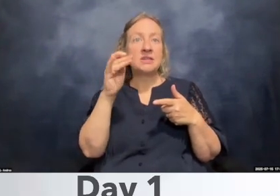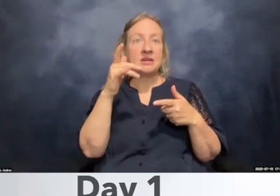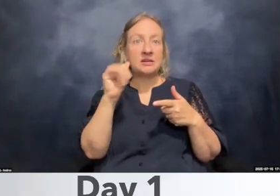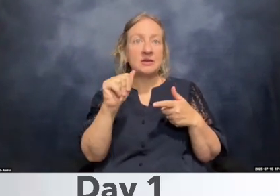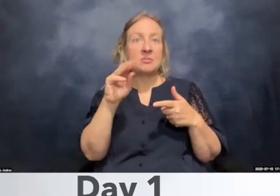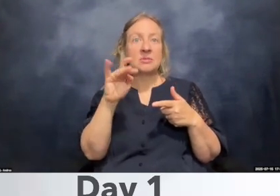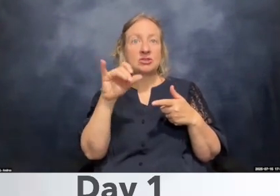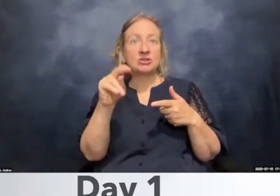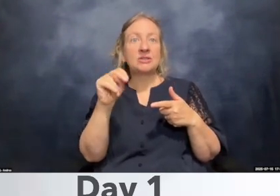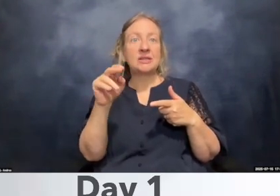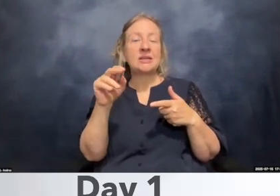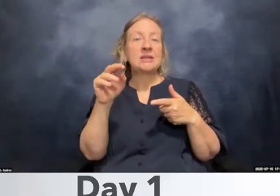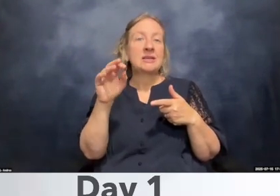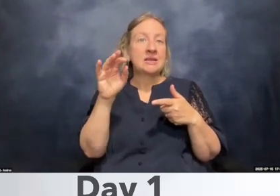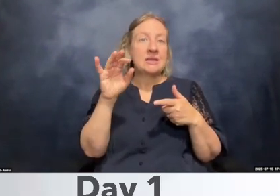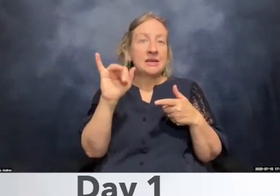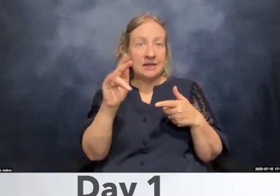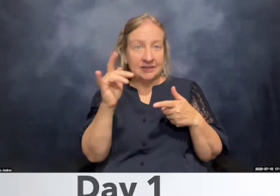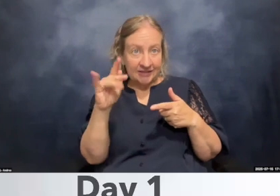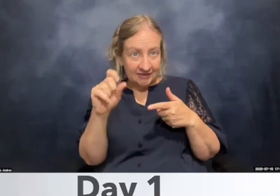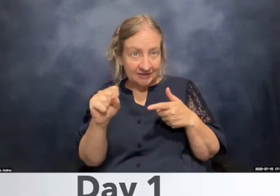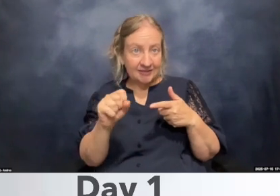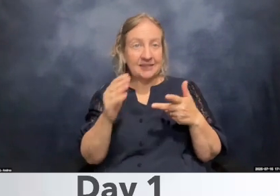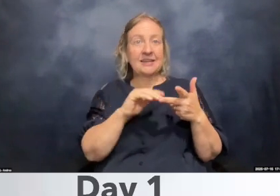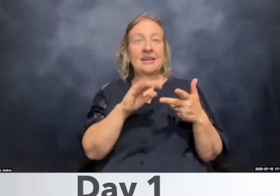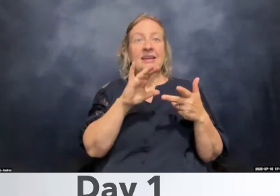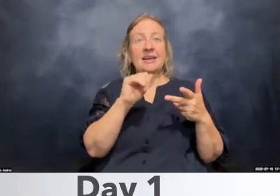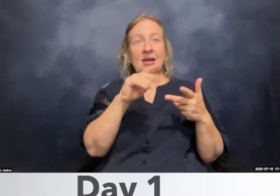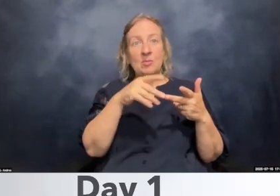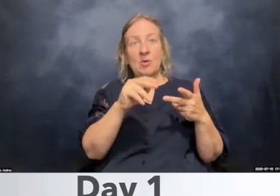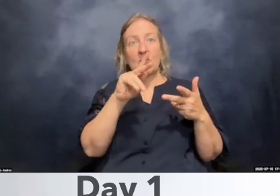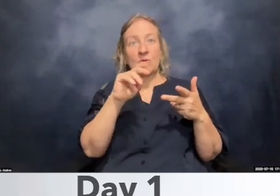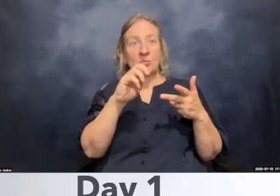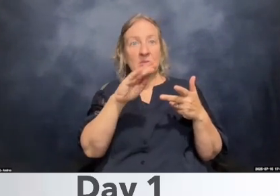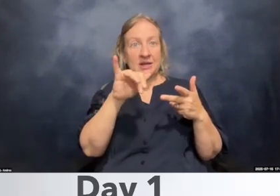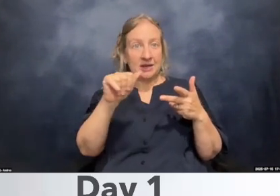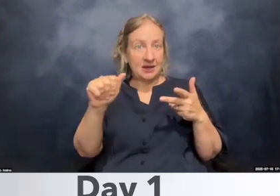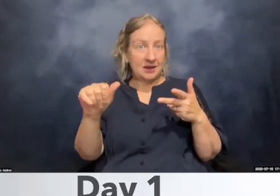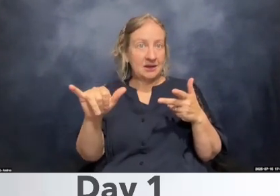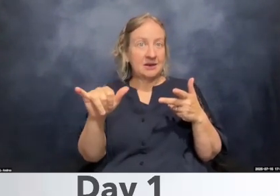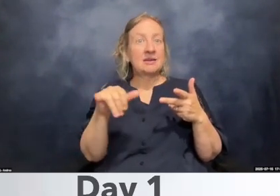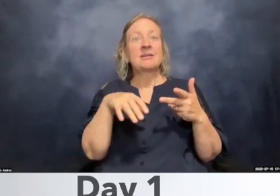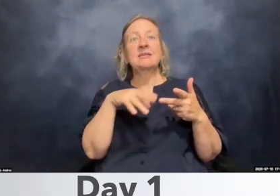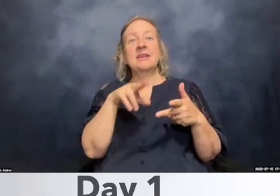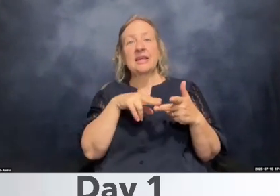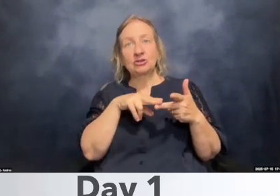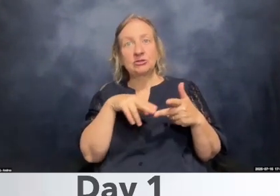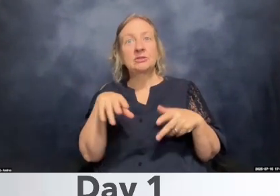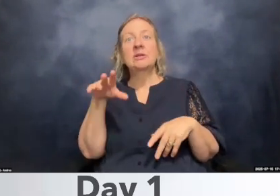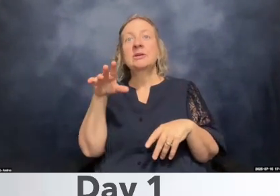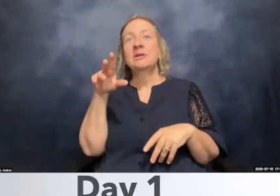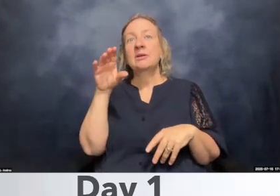Nation. And then on day 2, the Ipai Nation of Santa Isabel, La Joya Band of Luiseño